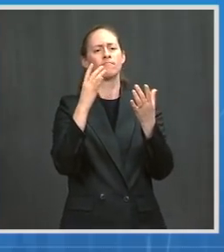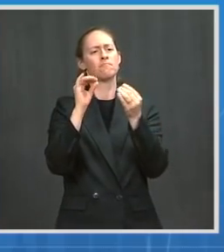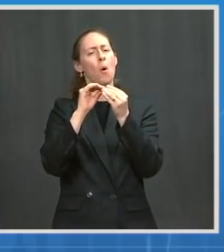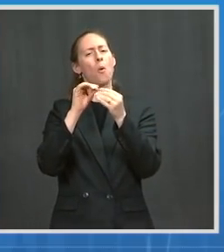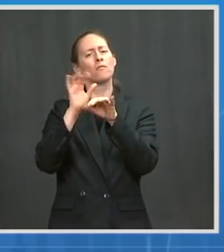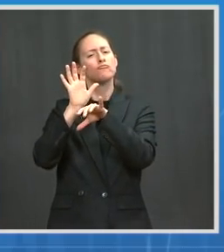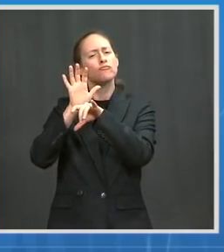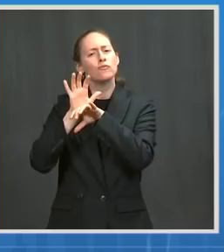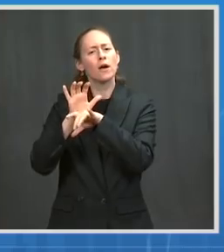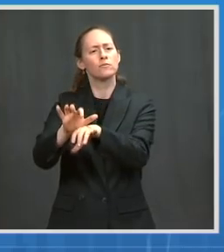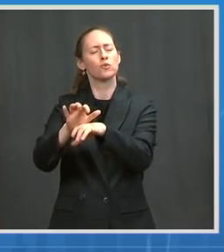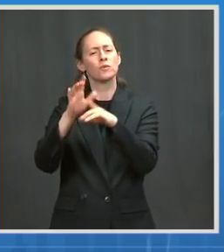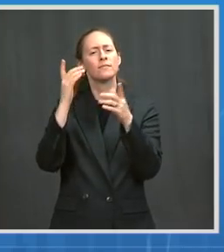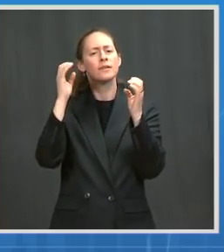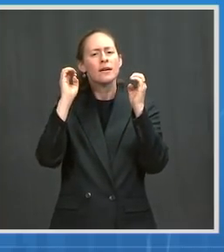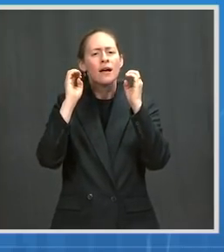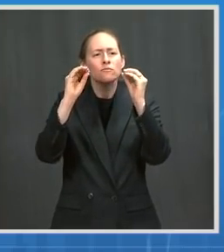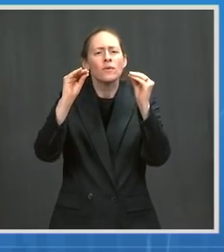education and outreach efforts.